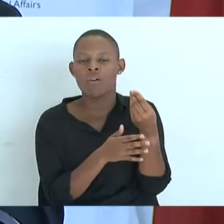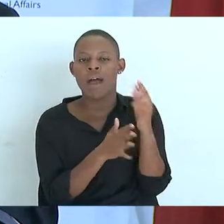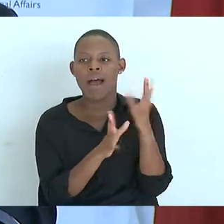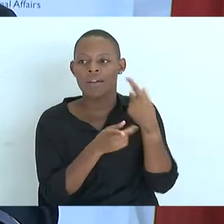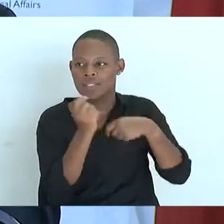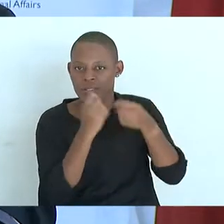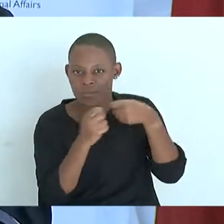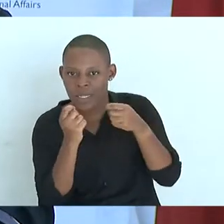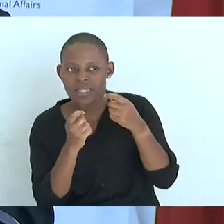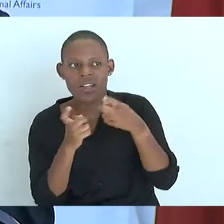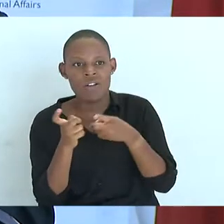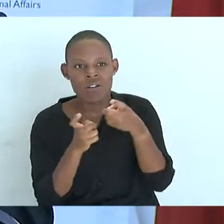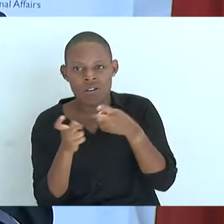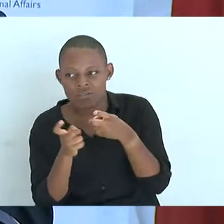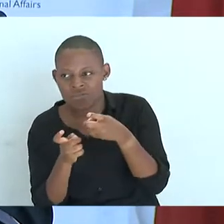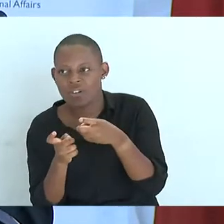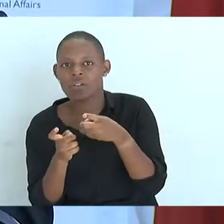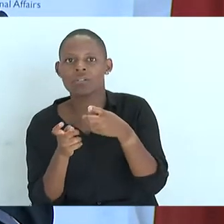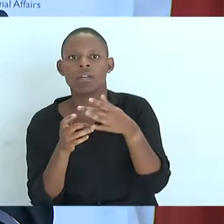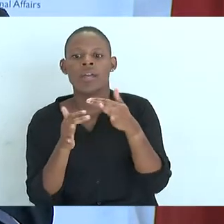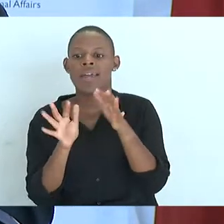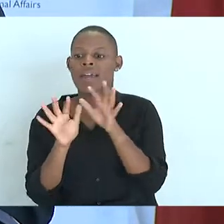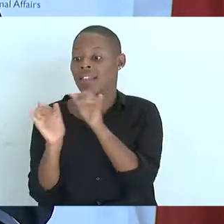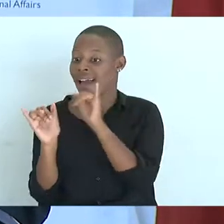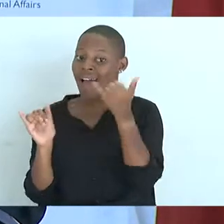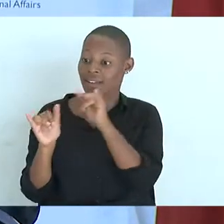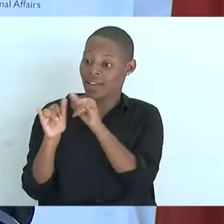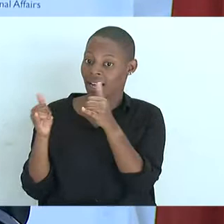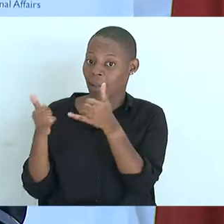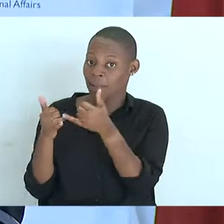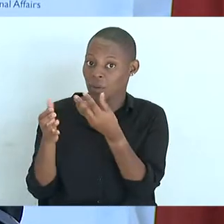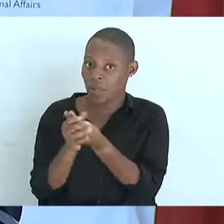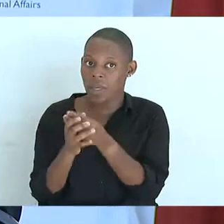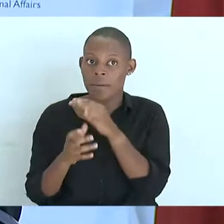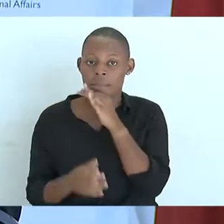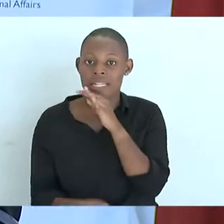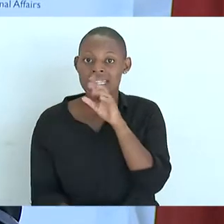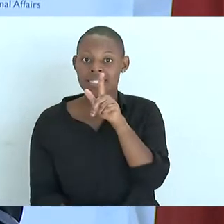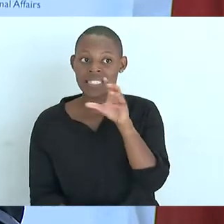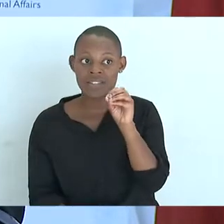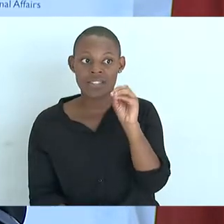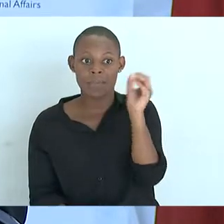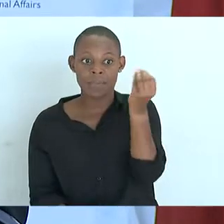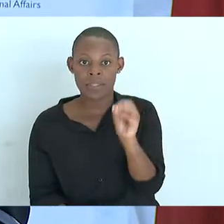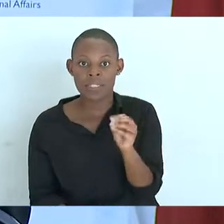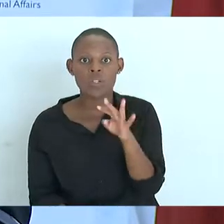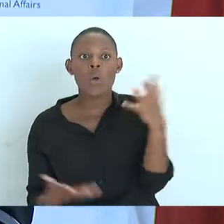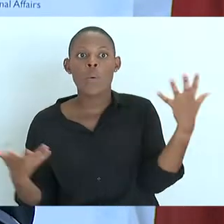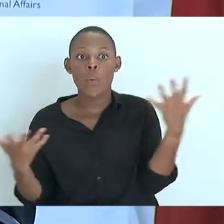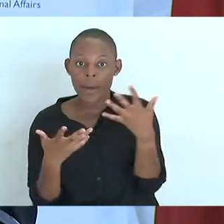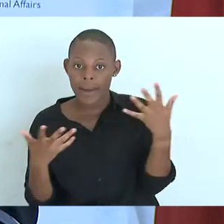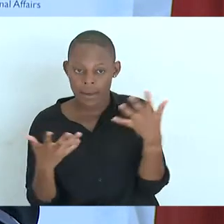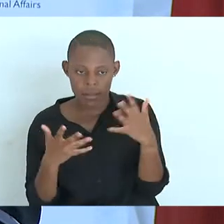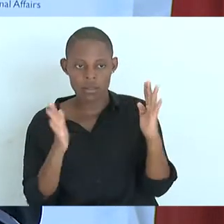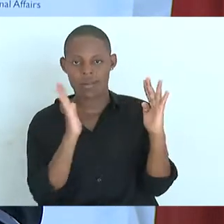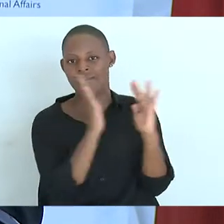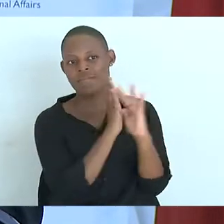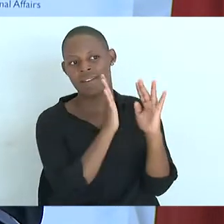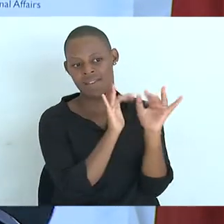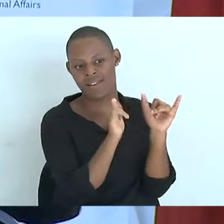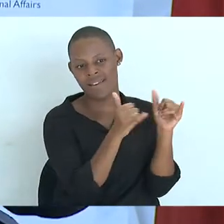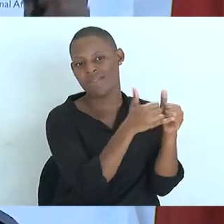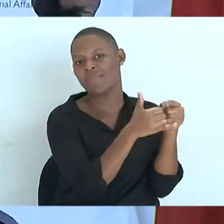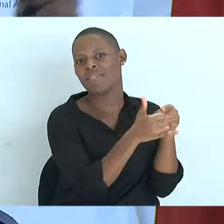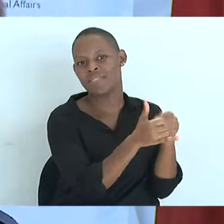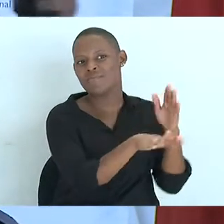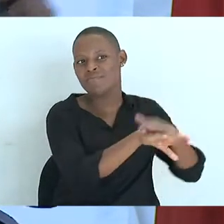through its control of state-owned entities. 70% is in the public sector, in the private sector. So if we're